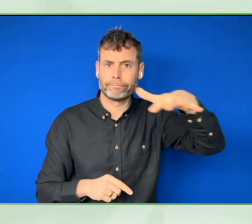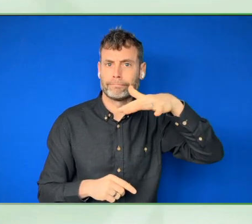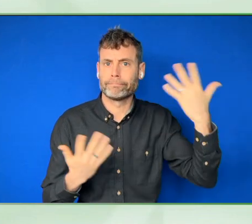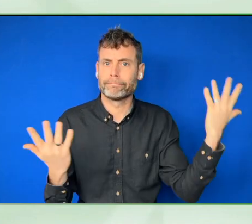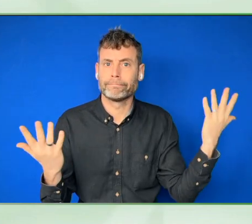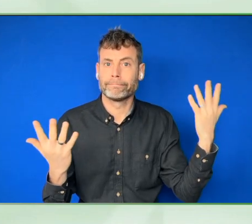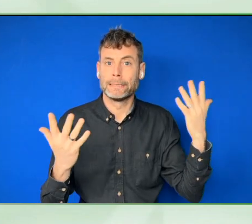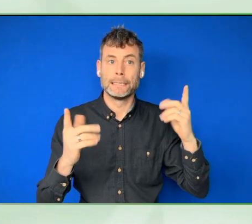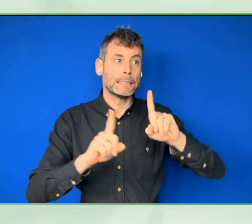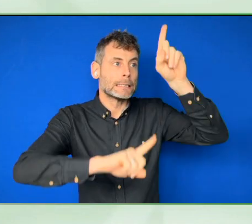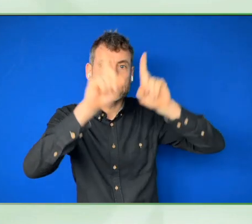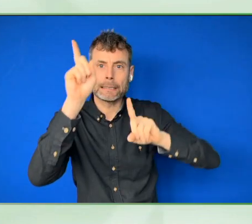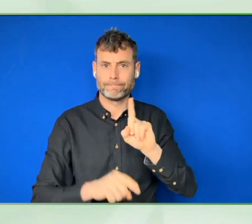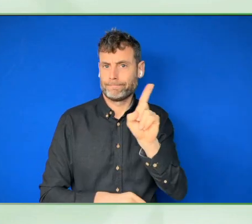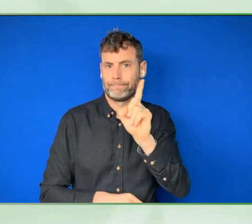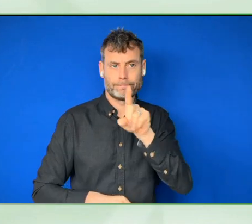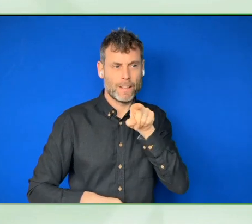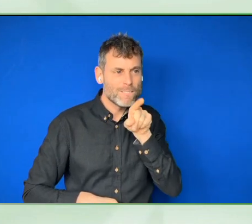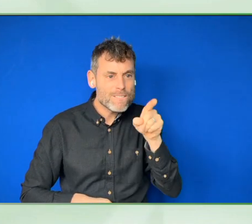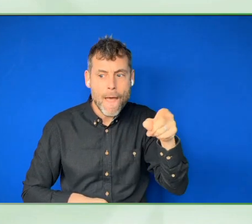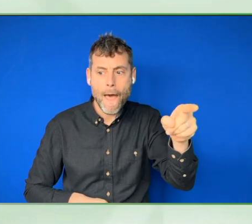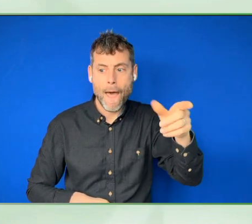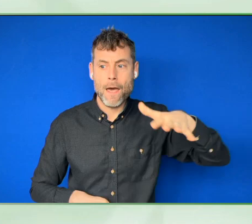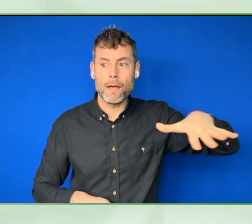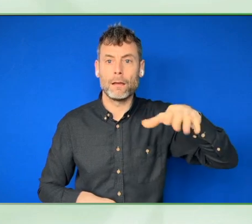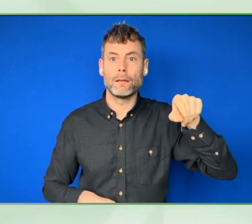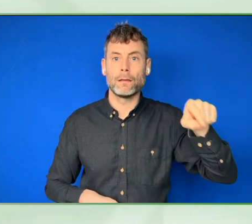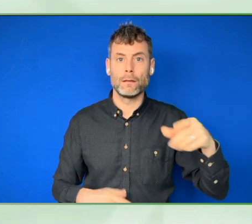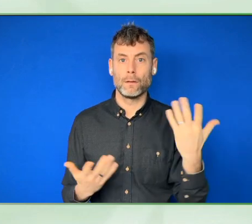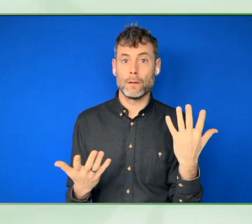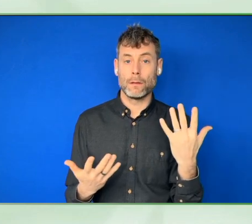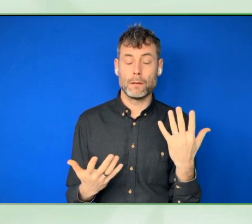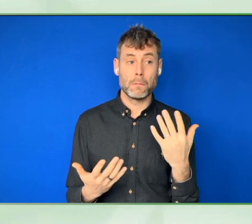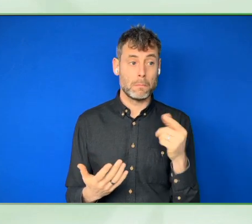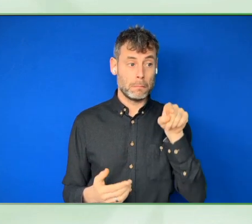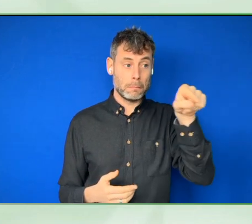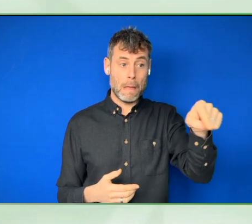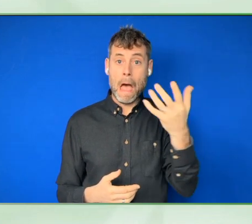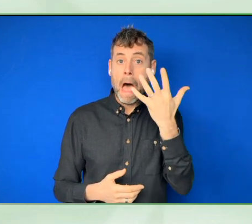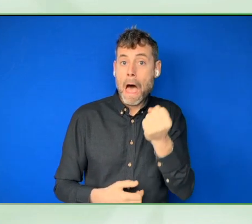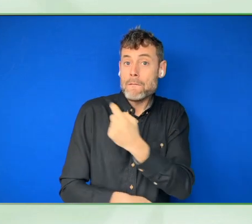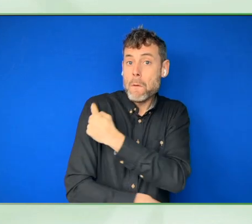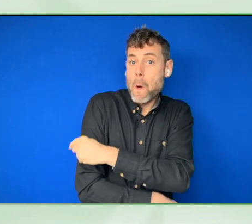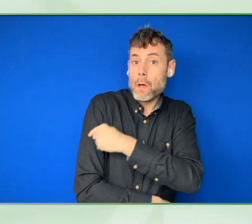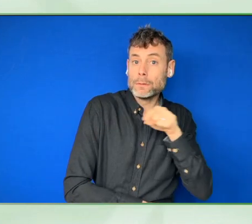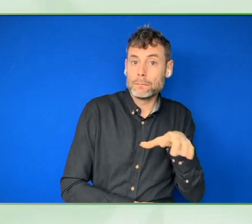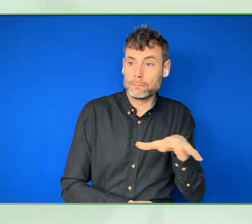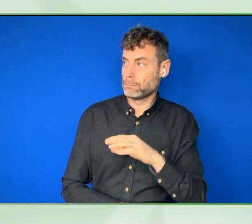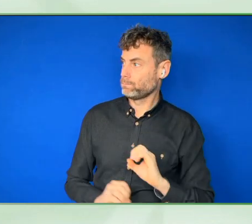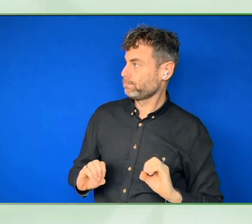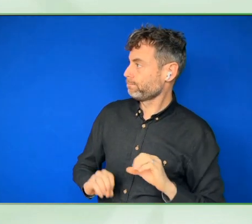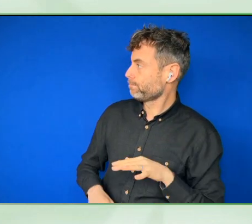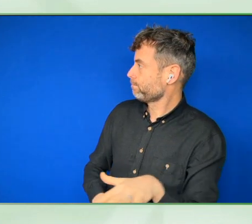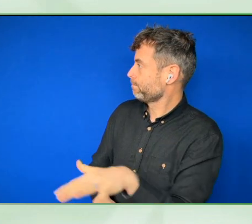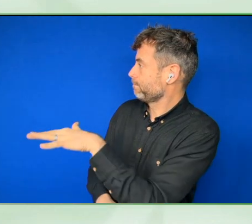from accessing the eye hospital, even there isn't an eye hospital. So we'll start in a few moments